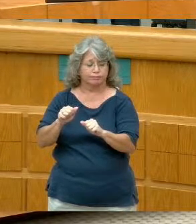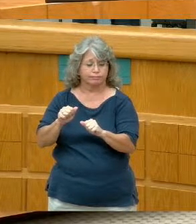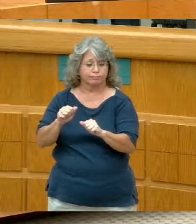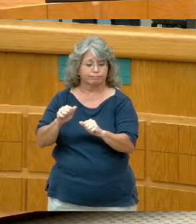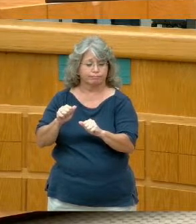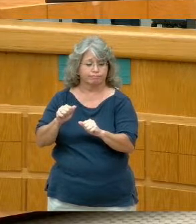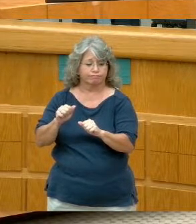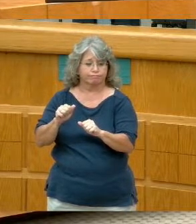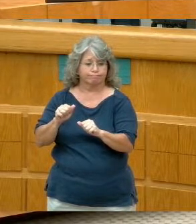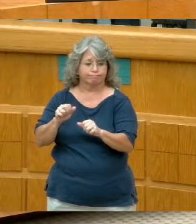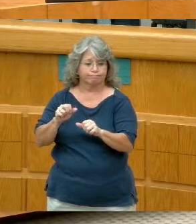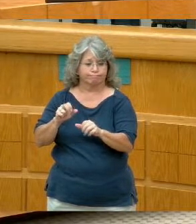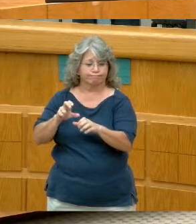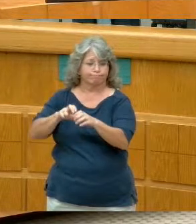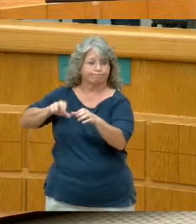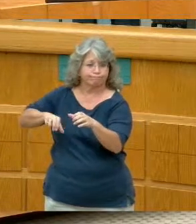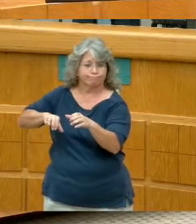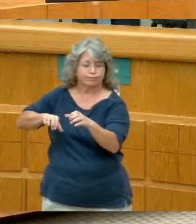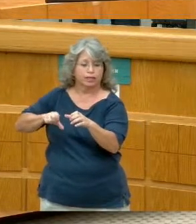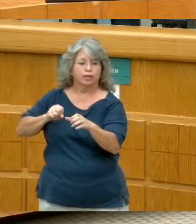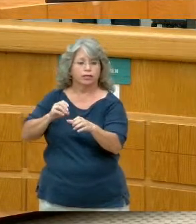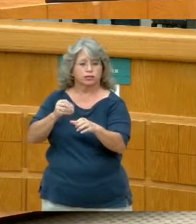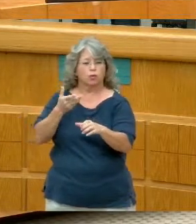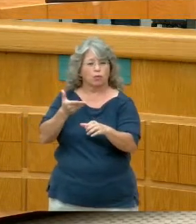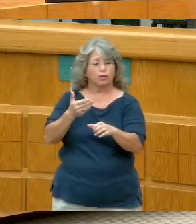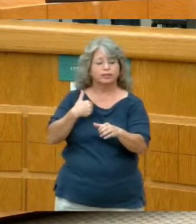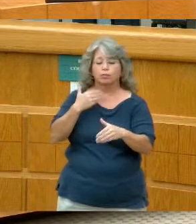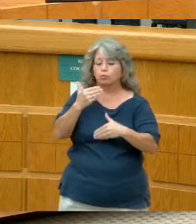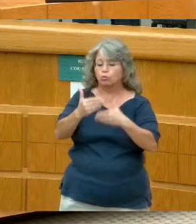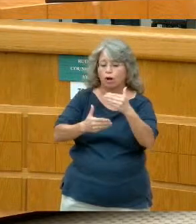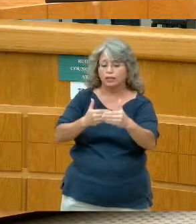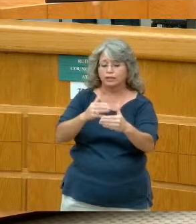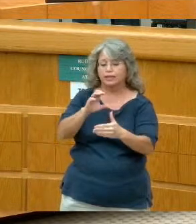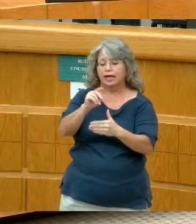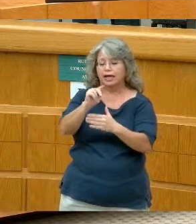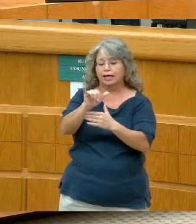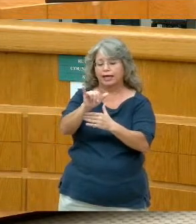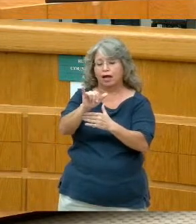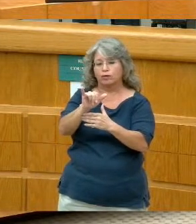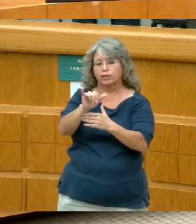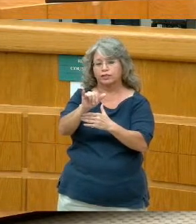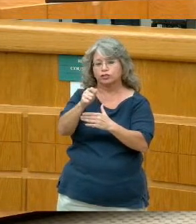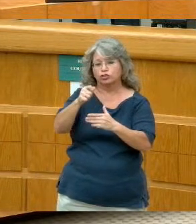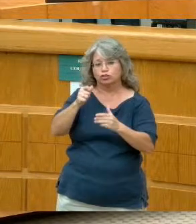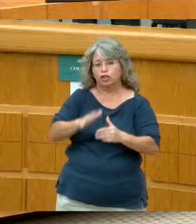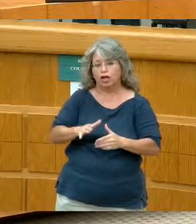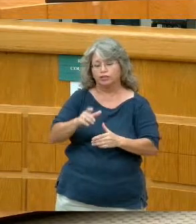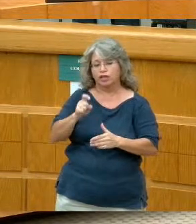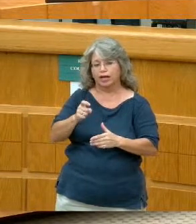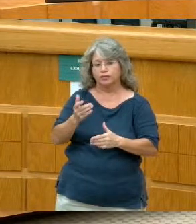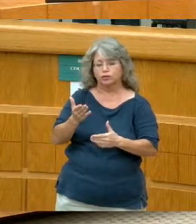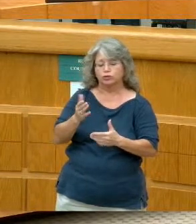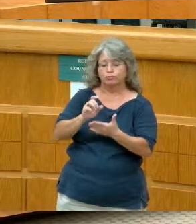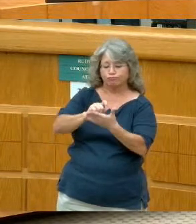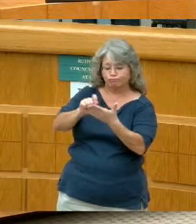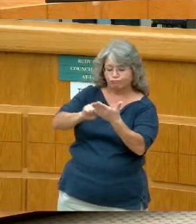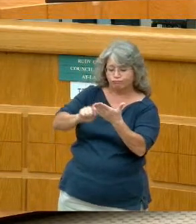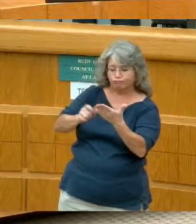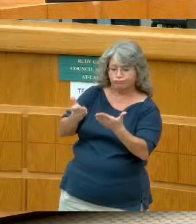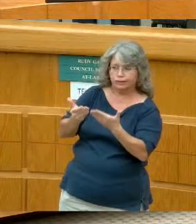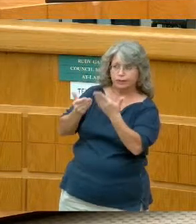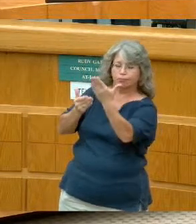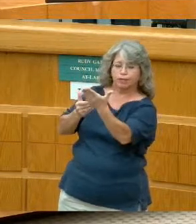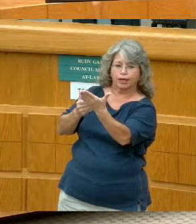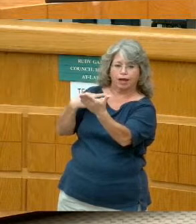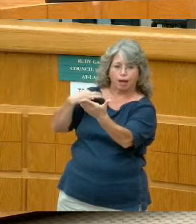Patricio. So there's a process, and those county judges have to submit an application to be exempted to TDEM, and